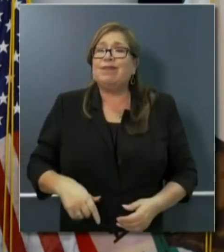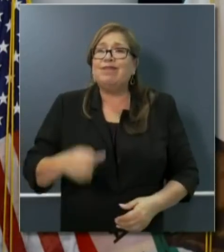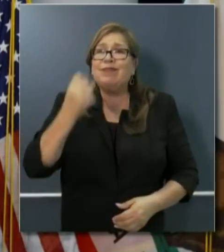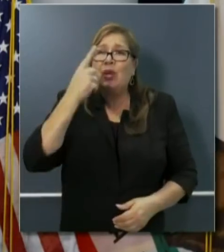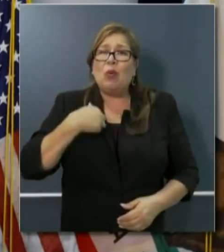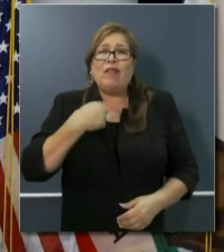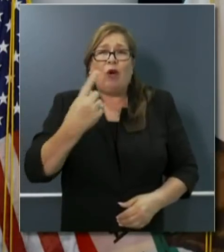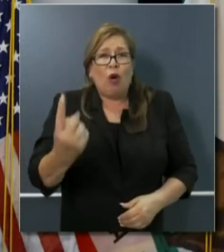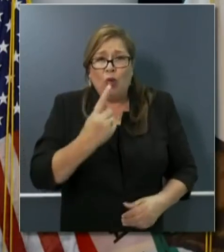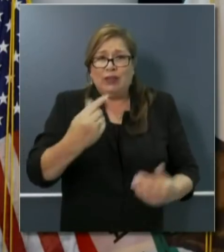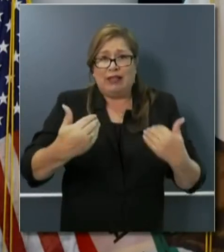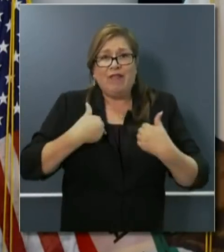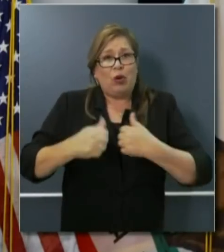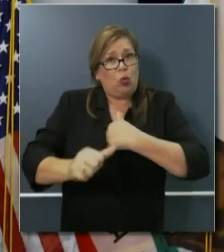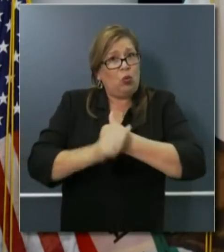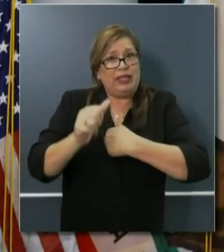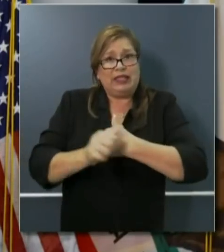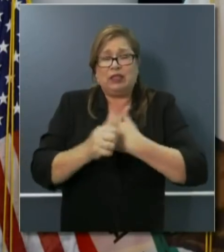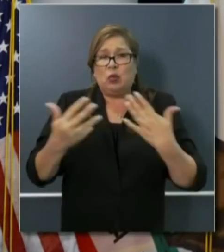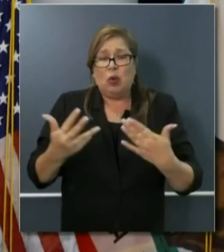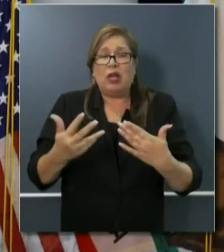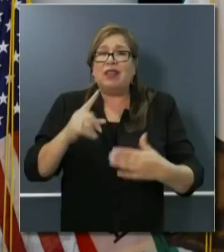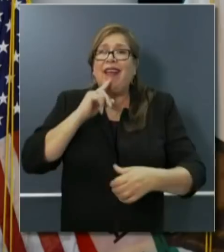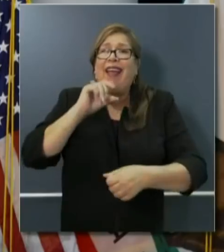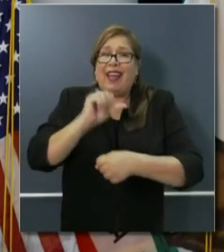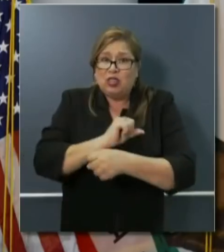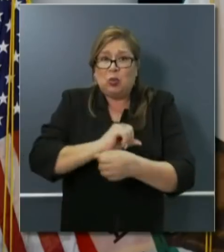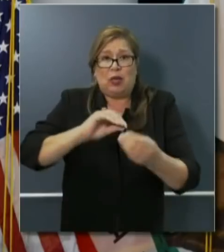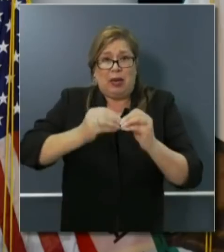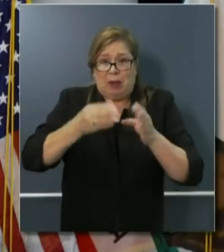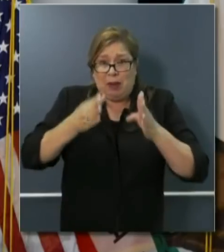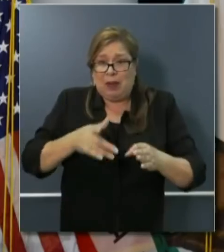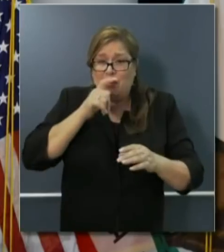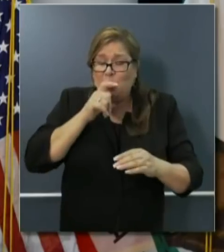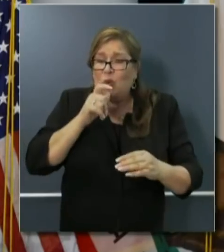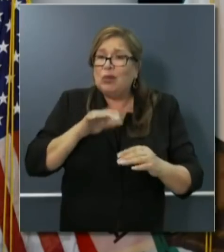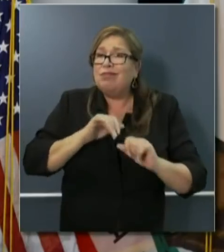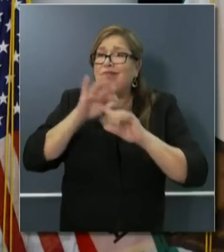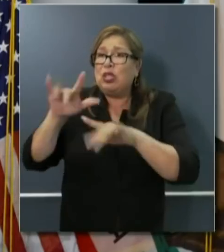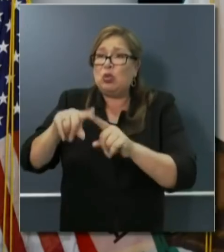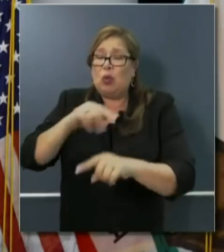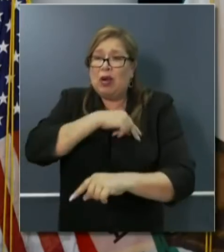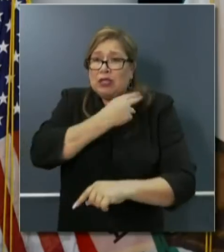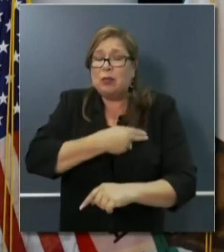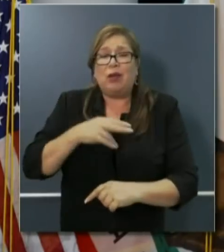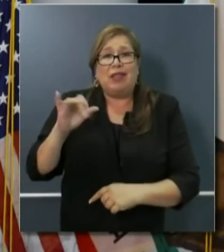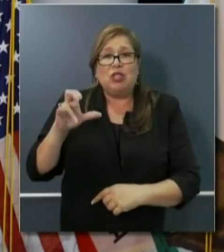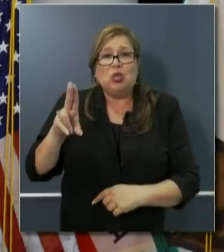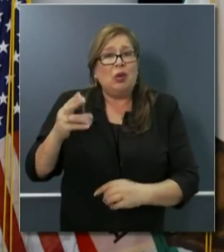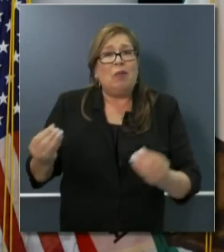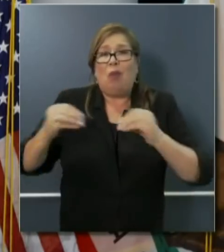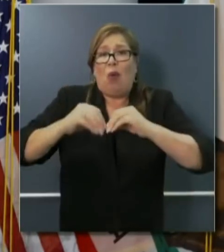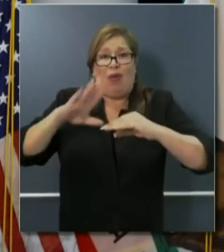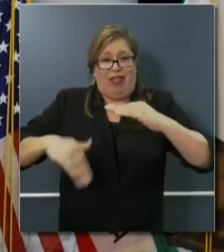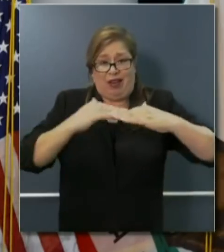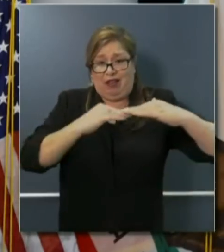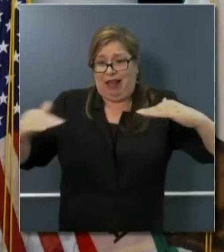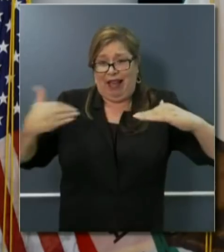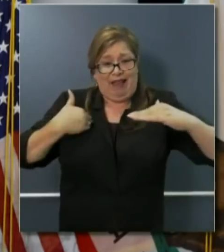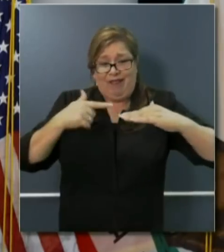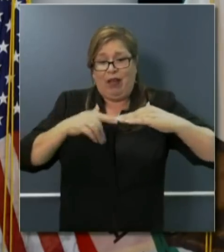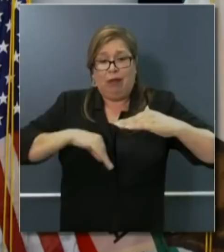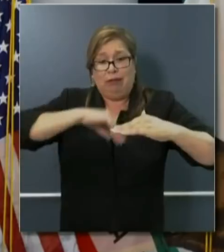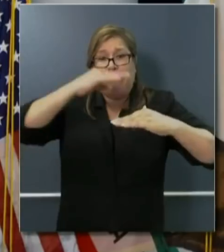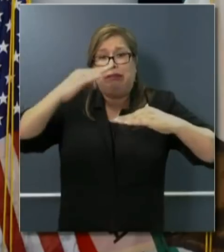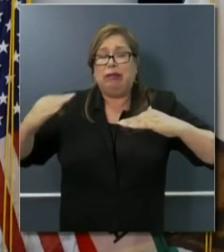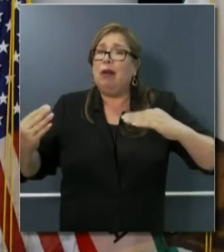risk of having actuals exceed the model, and we could cross this surge line sooner. And we need to do everything in